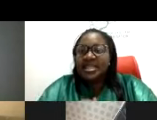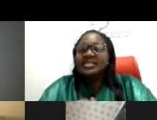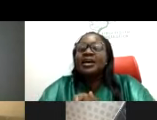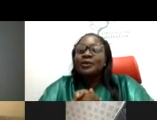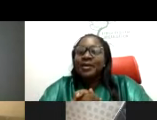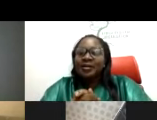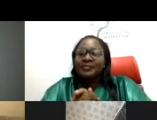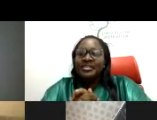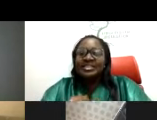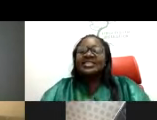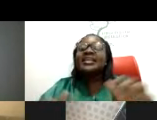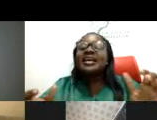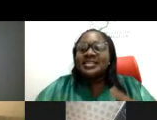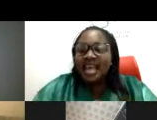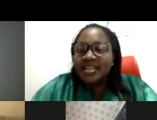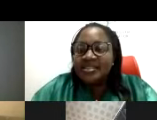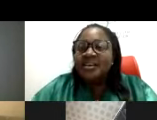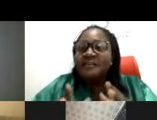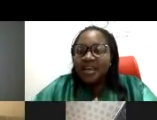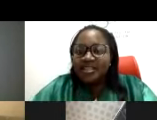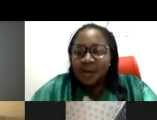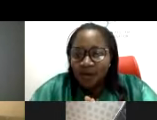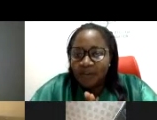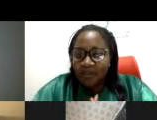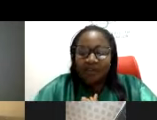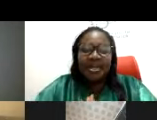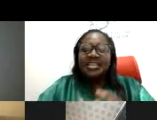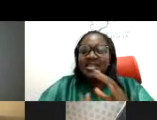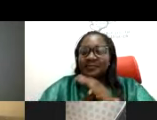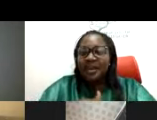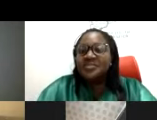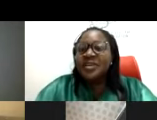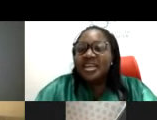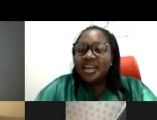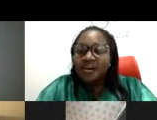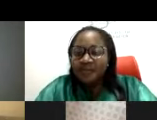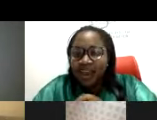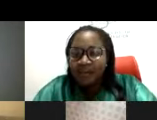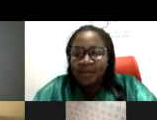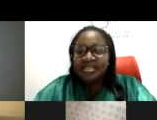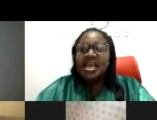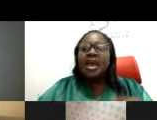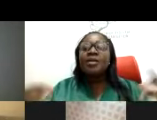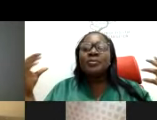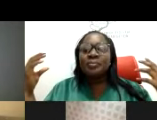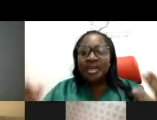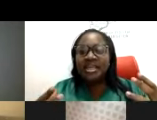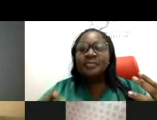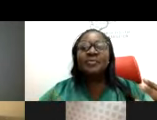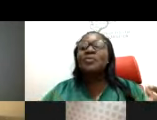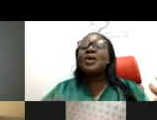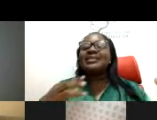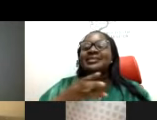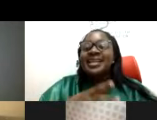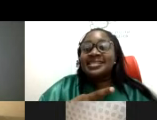program, Dyslexia Global Conversation, starts 1st of April. It is the first Friday of every month, and we bring